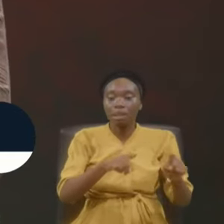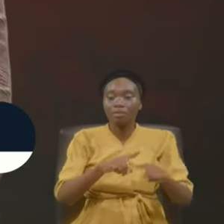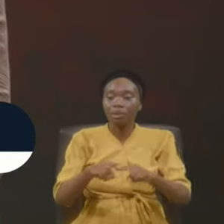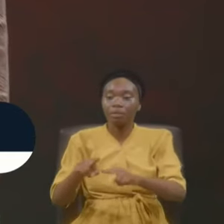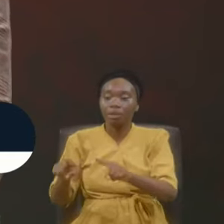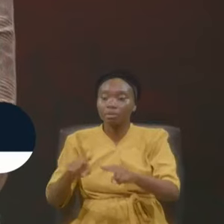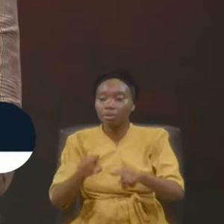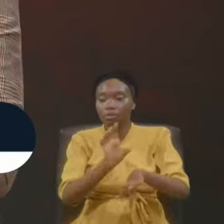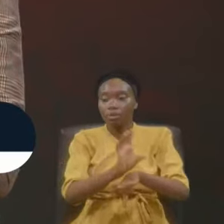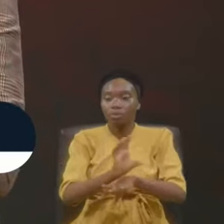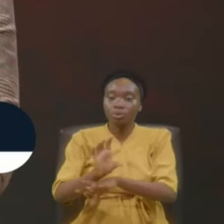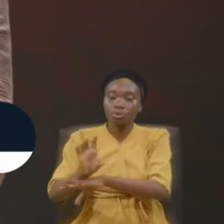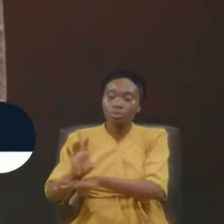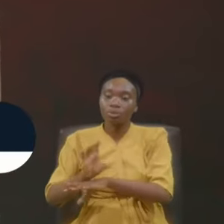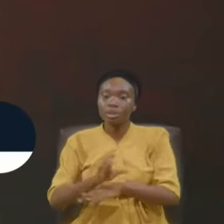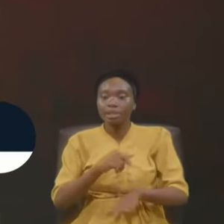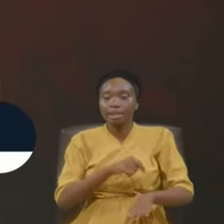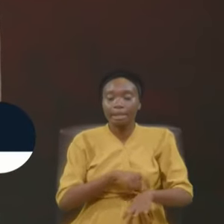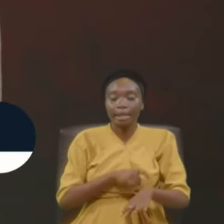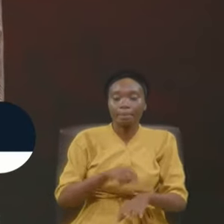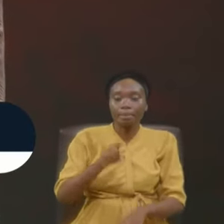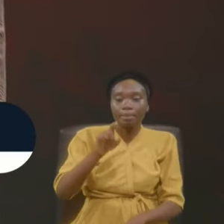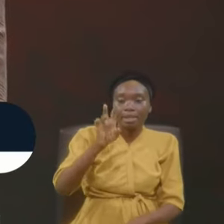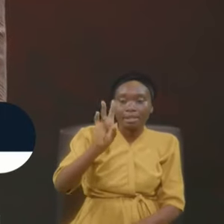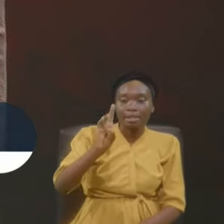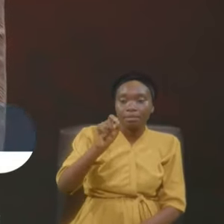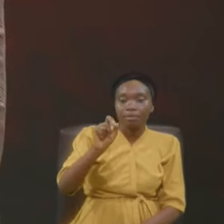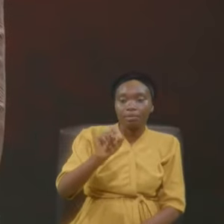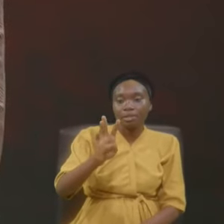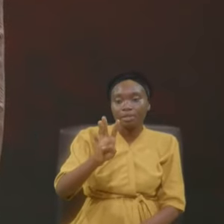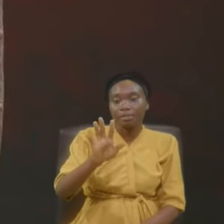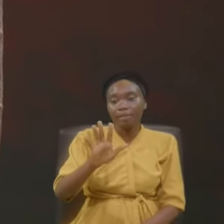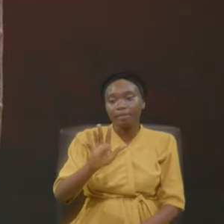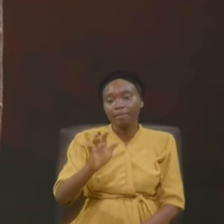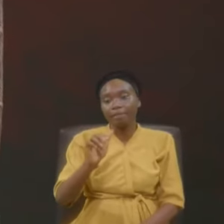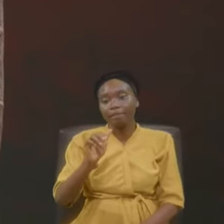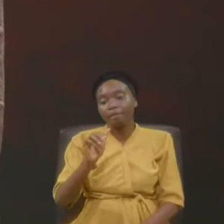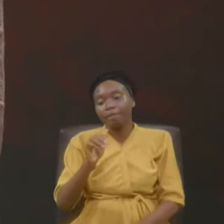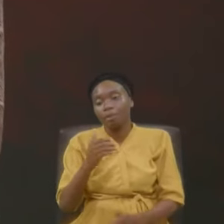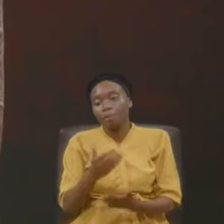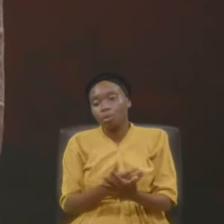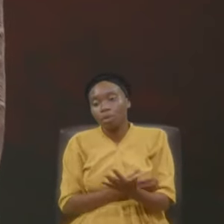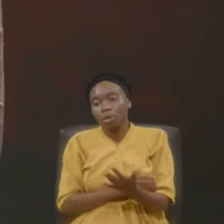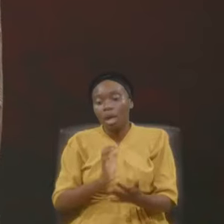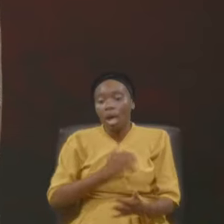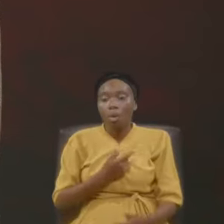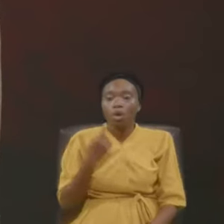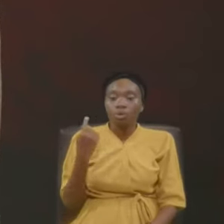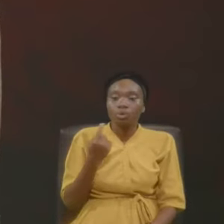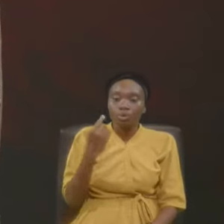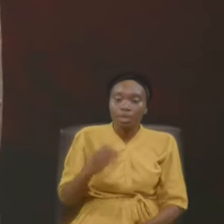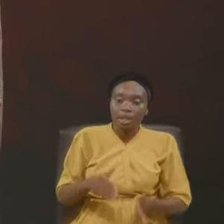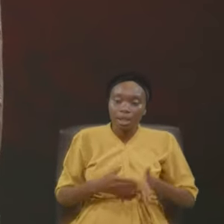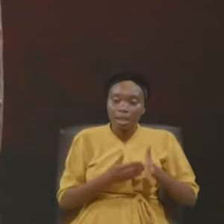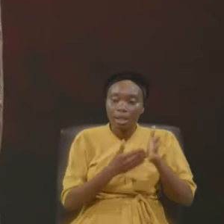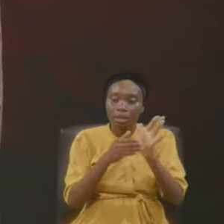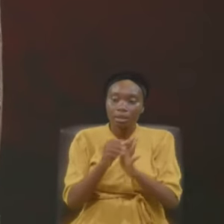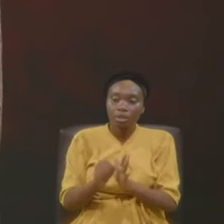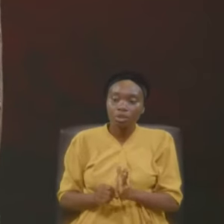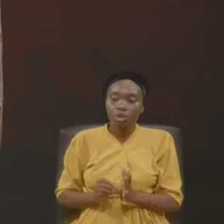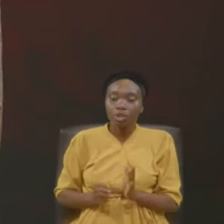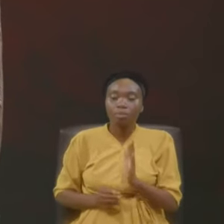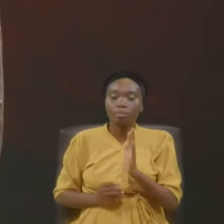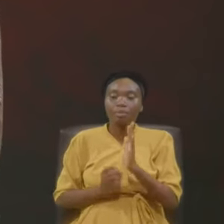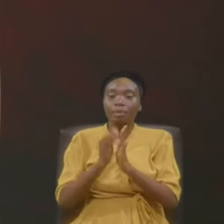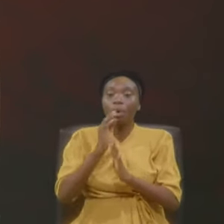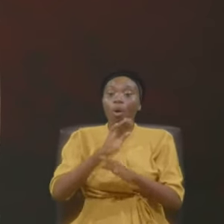at 7:45 a.m. Now, our Tuesday leadership development. Tomorrow, which is